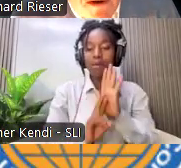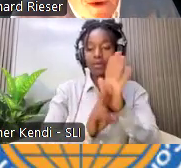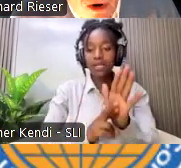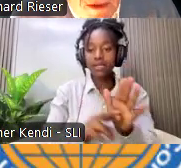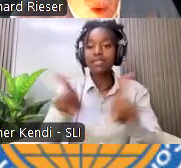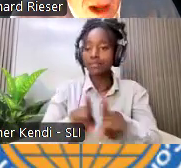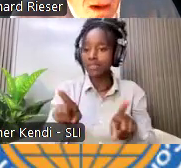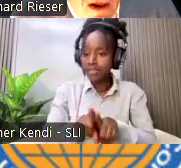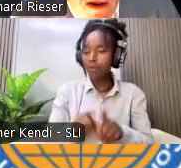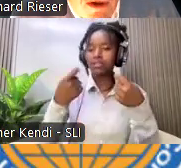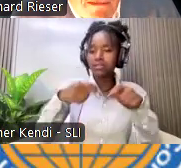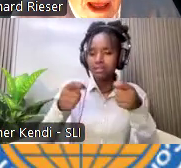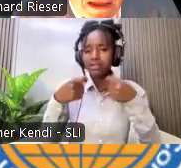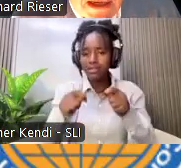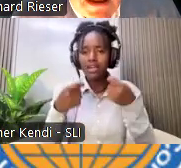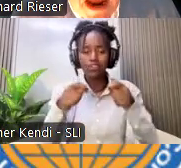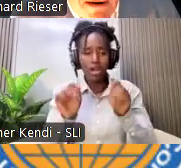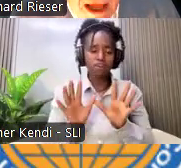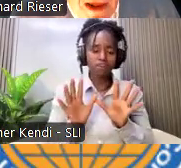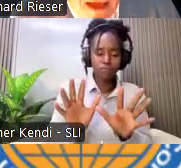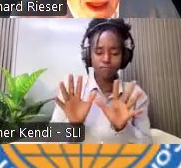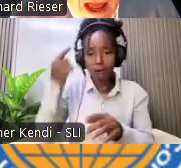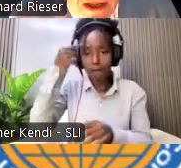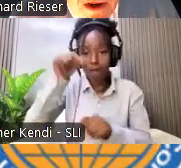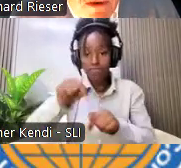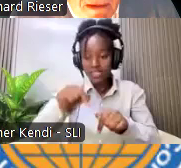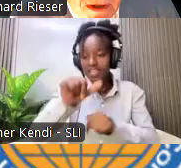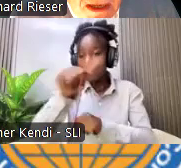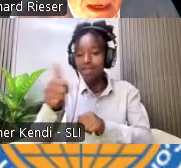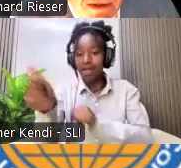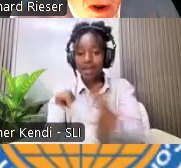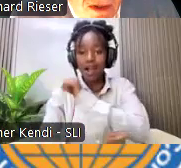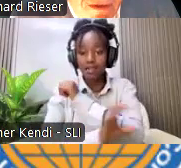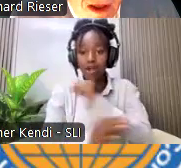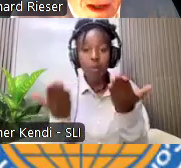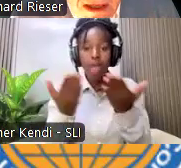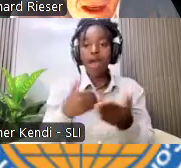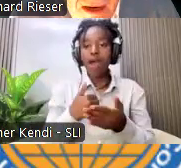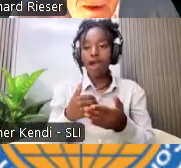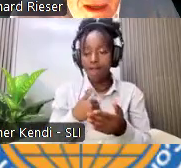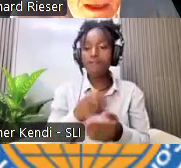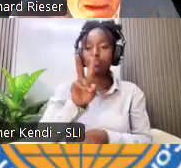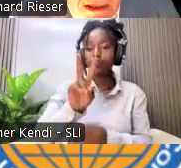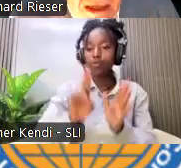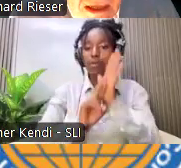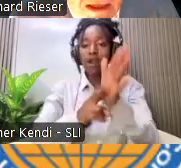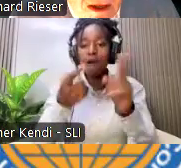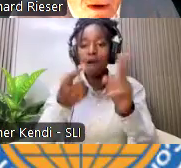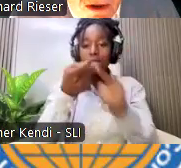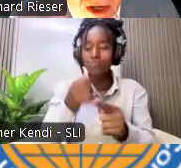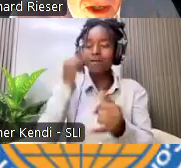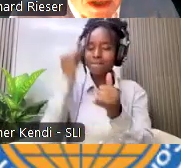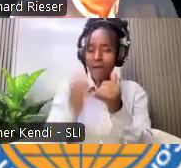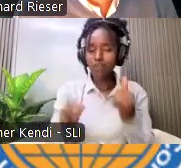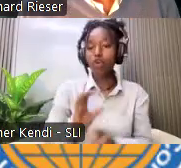youth forum as well that met parallel, and they had 2 representatives on the final executive committee that was there. So this is a